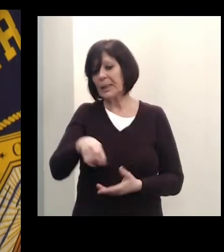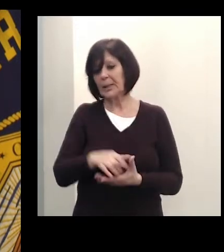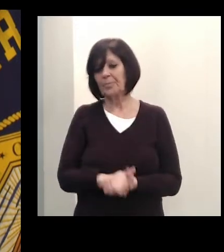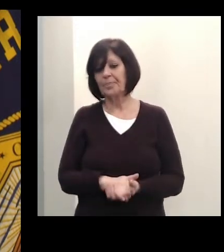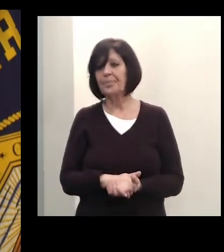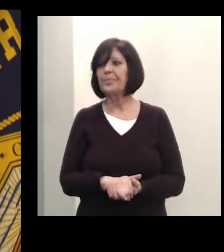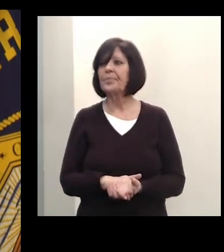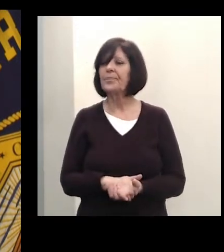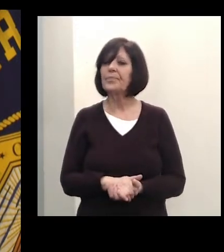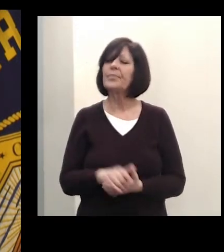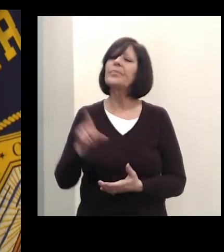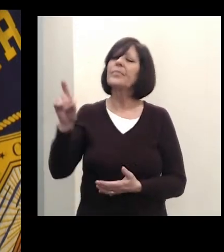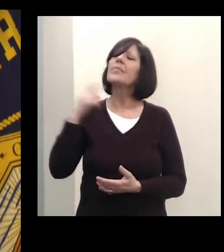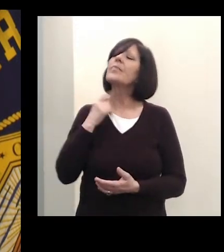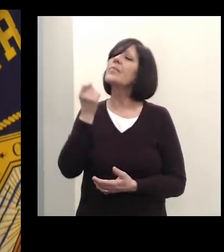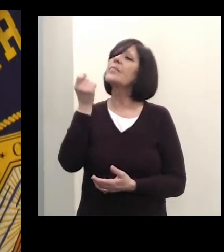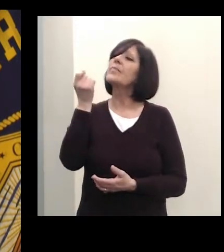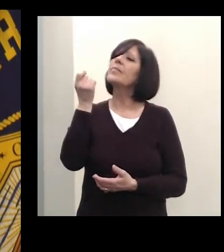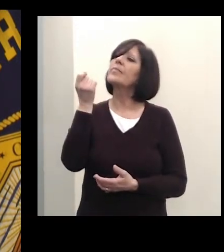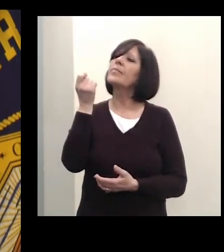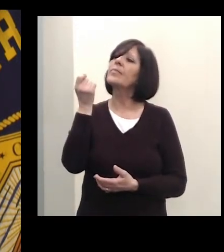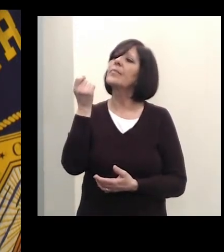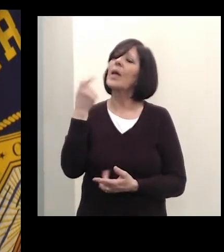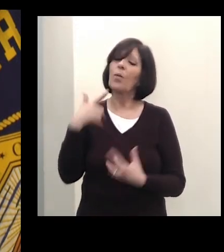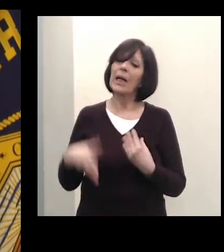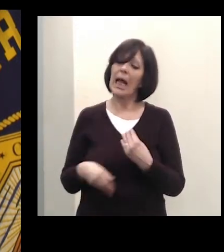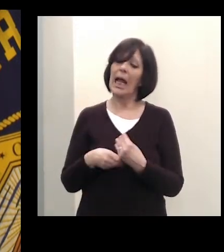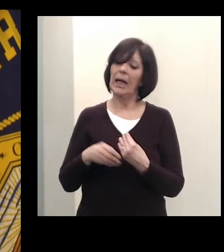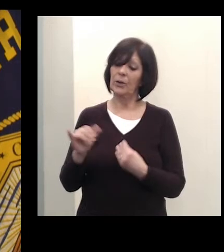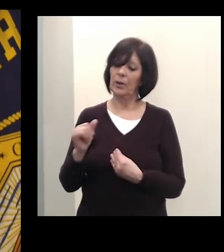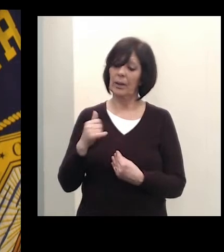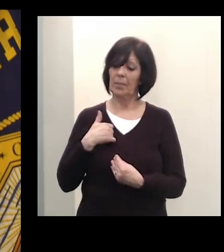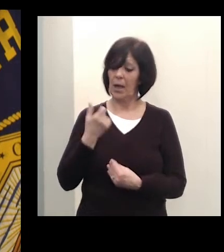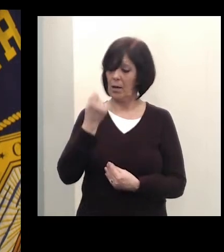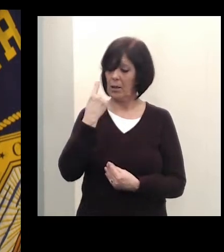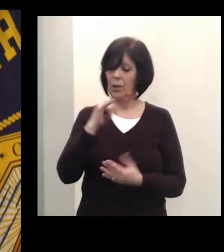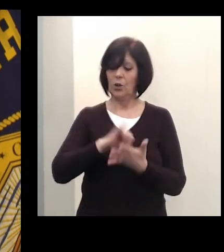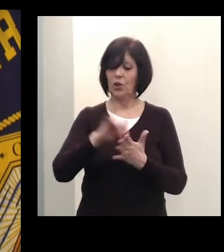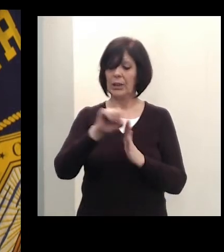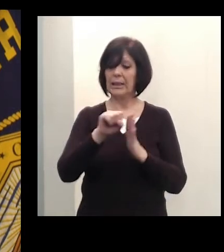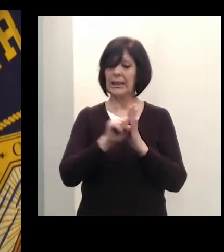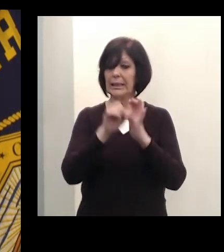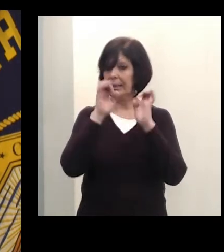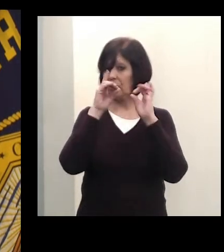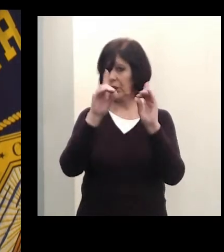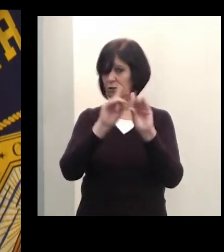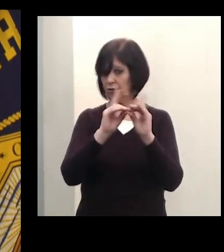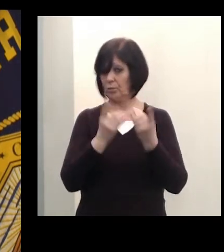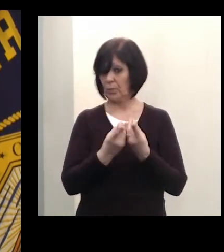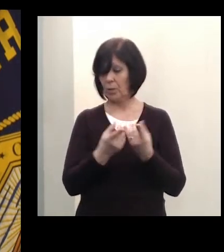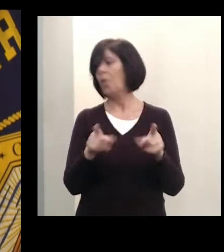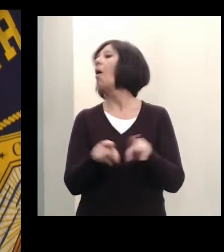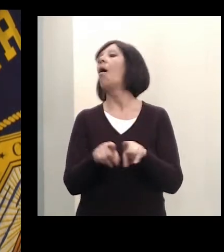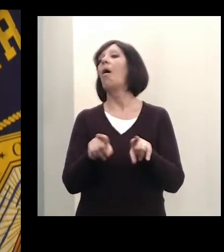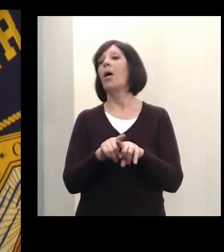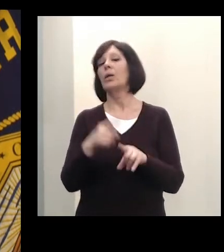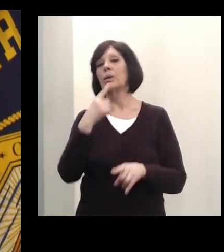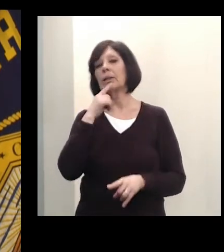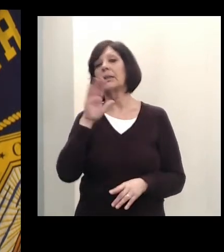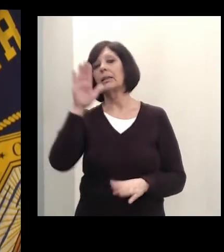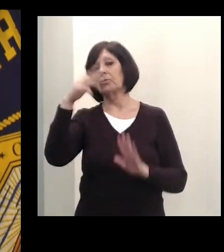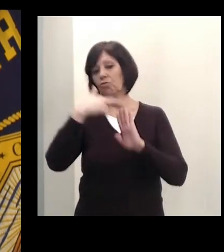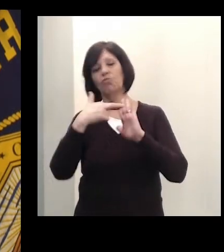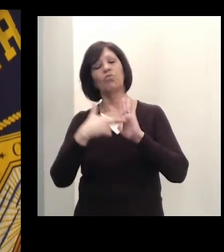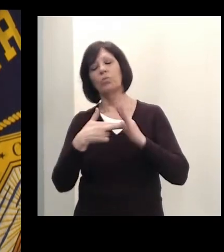also So I understand that. And I also I'm would sorry. add, it's my understanding the New York State Education Department has also said that its rule still is in